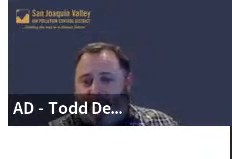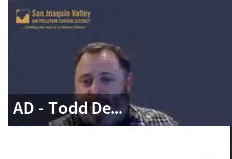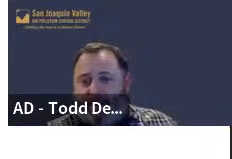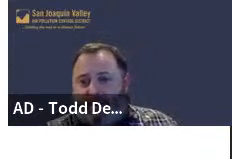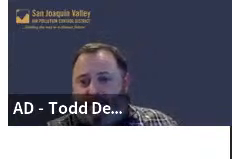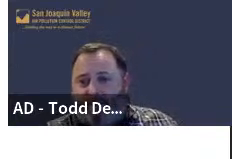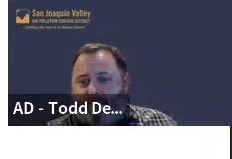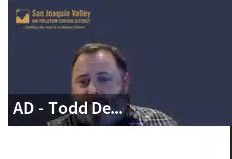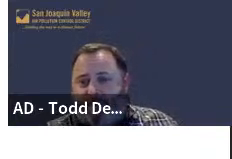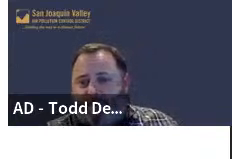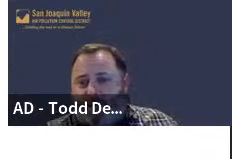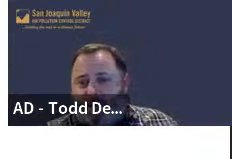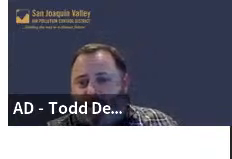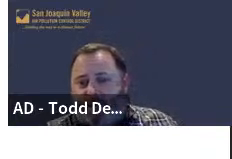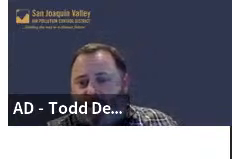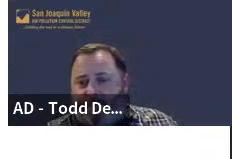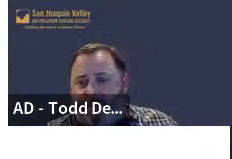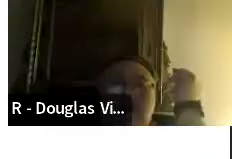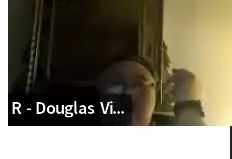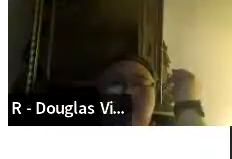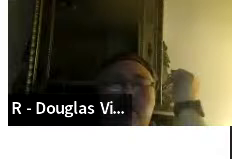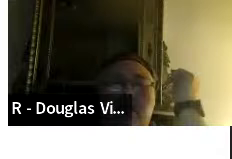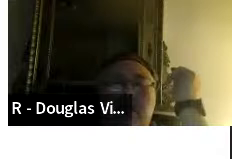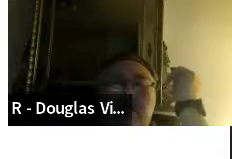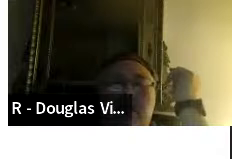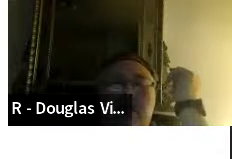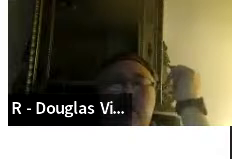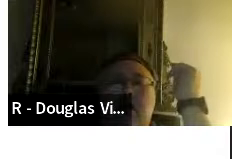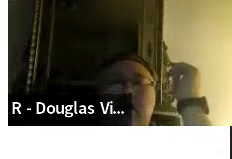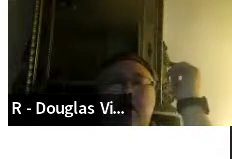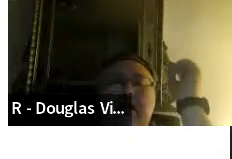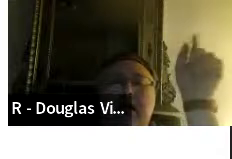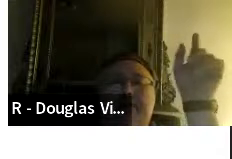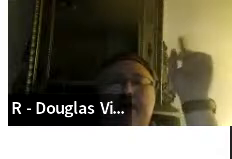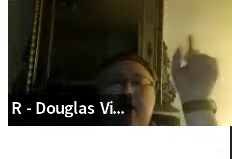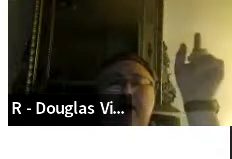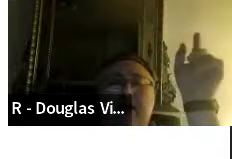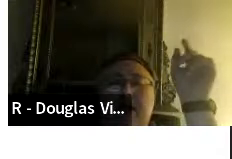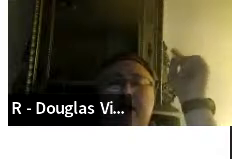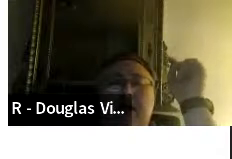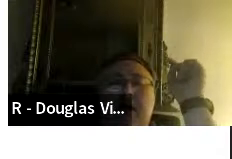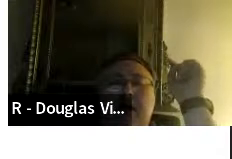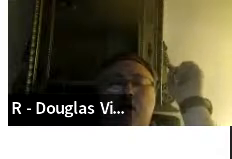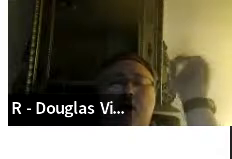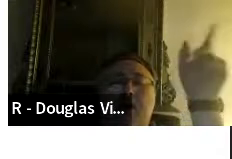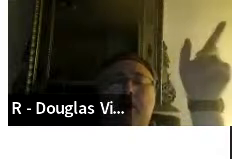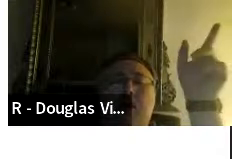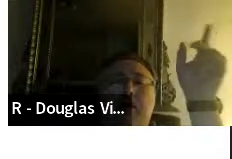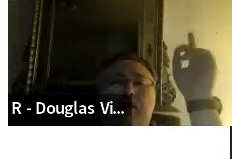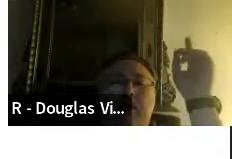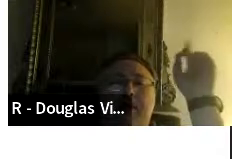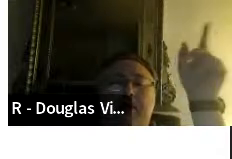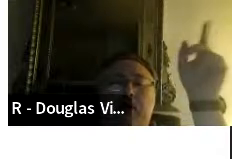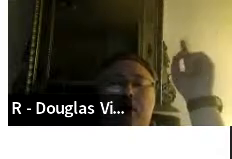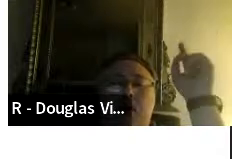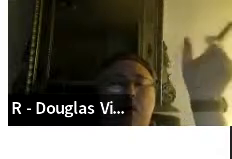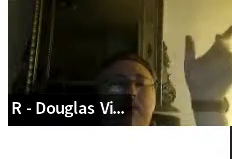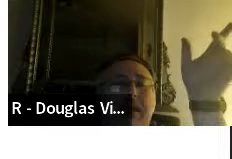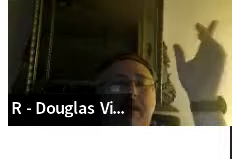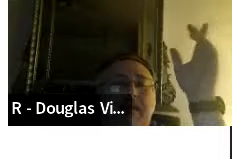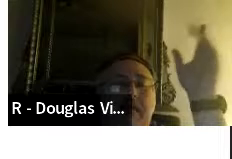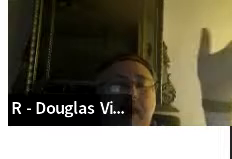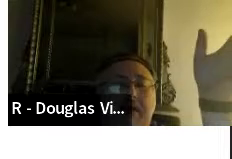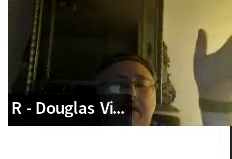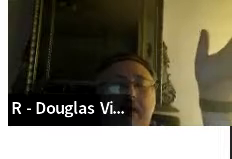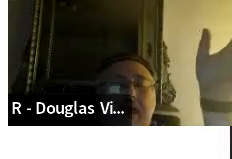you and provide that check. Okay, Todd, but also what would